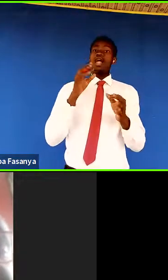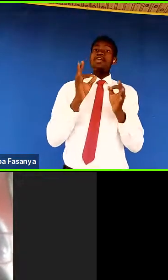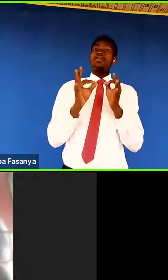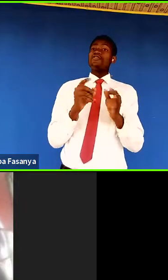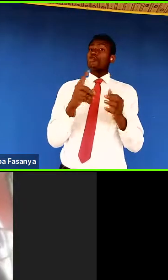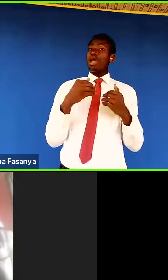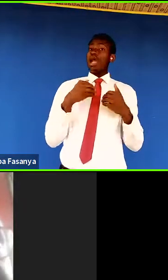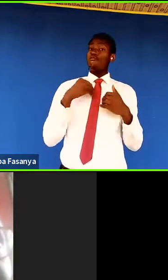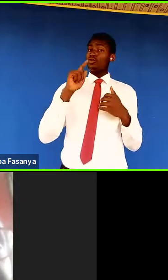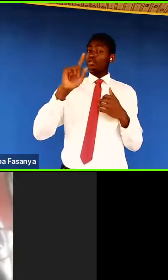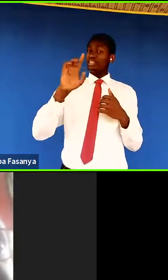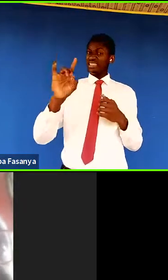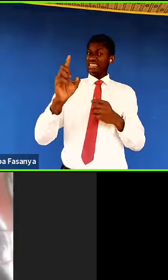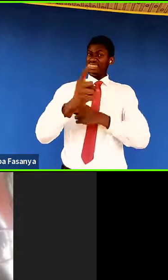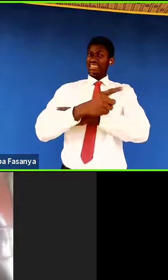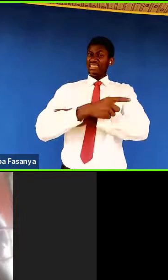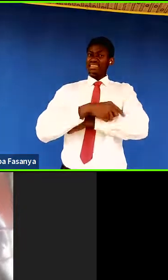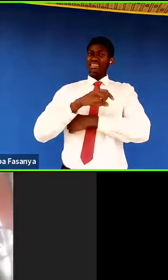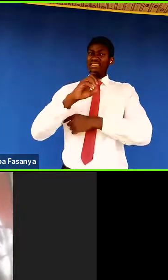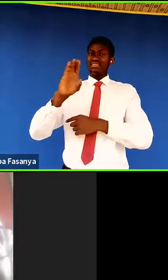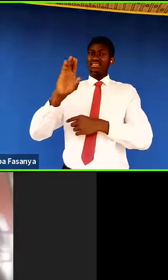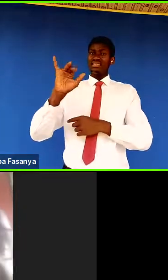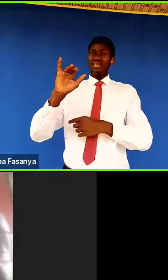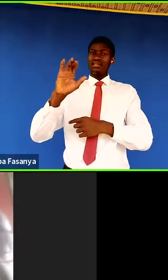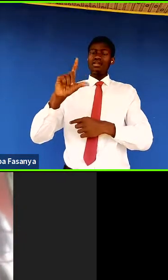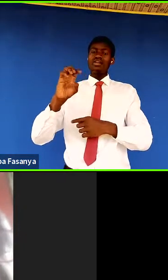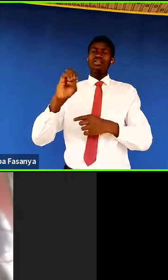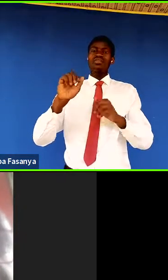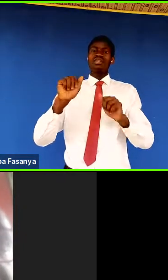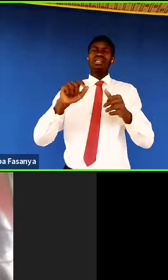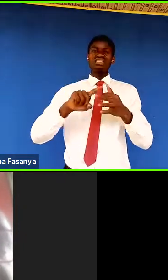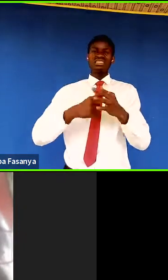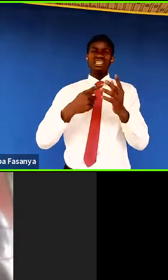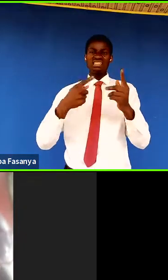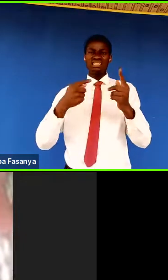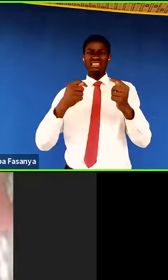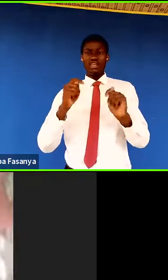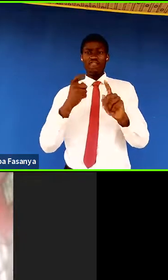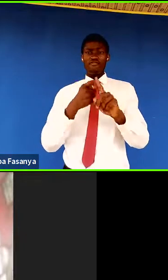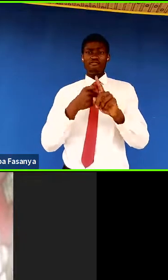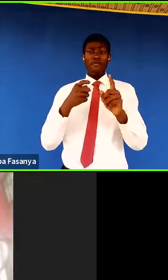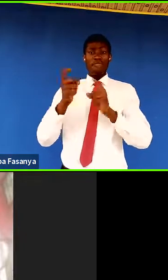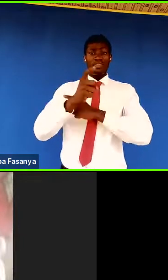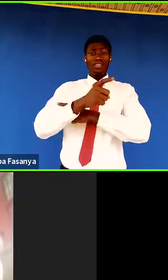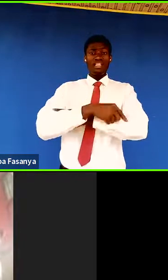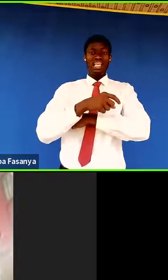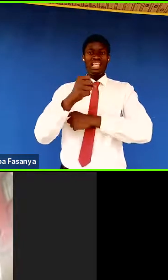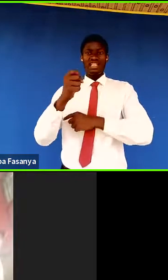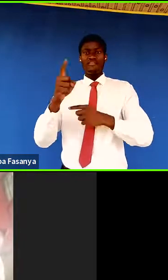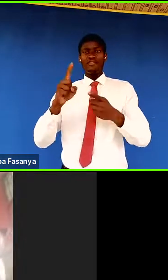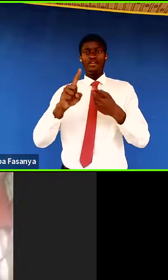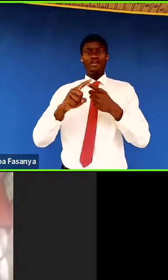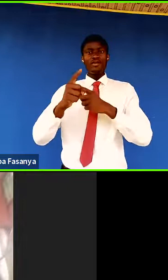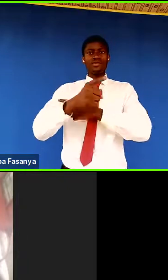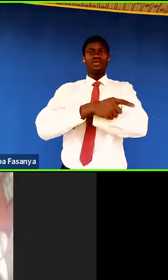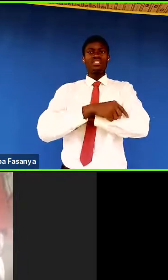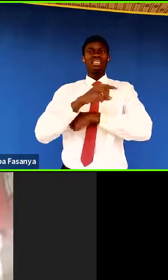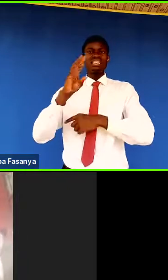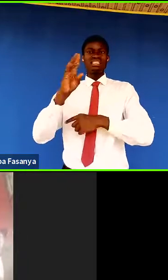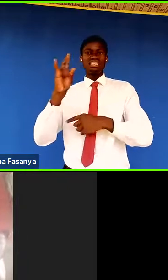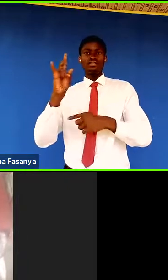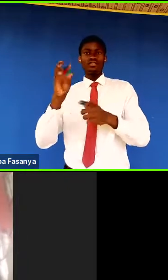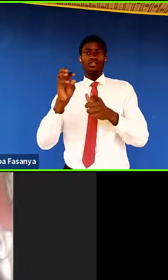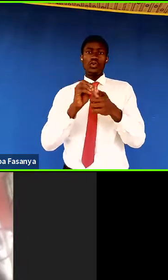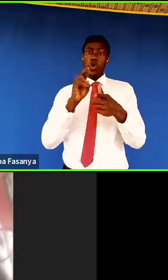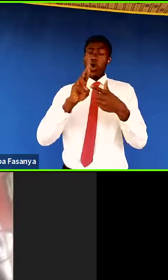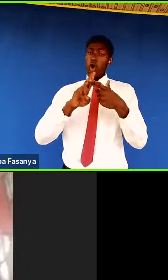trying, let's say from day 11 to day 17 or 18. So what they say is that, okay,